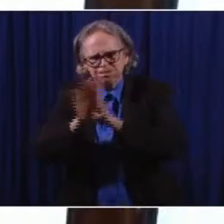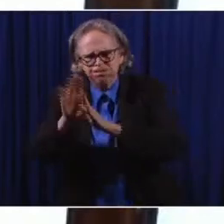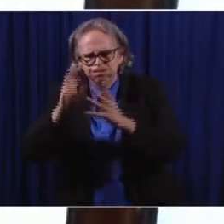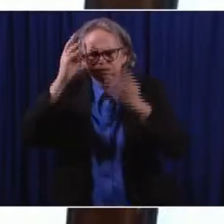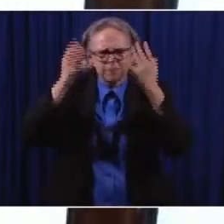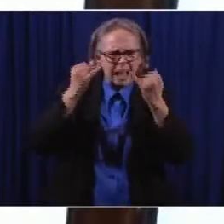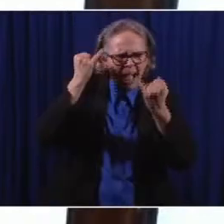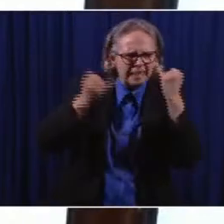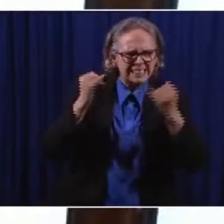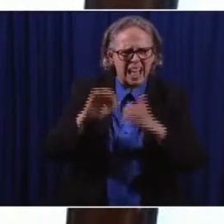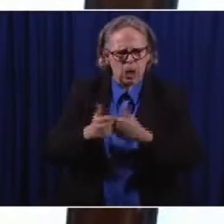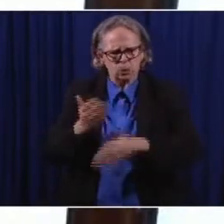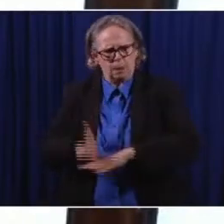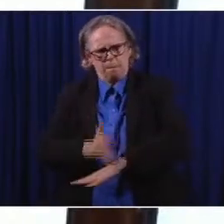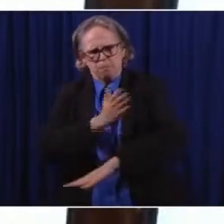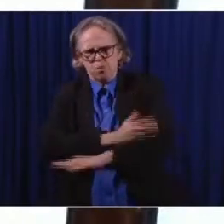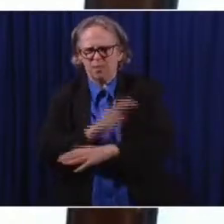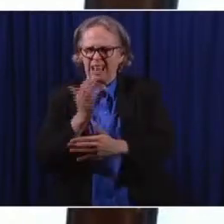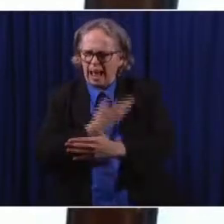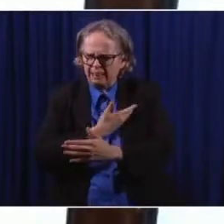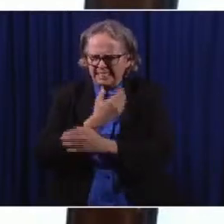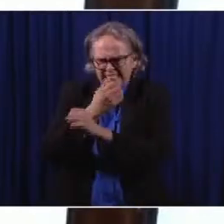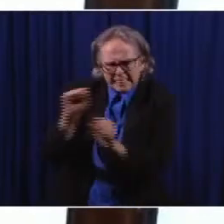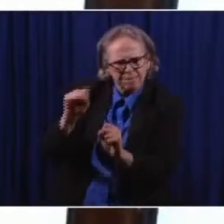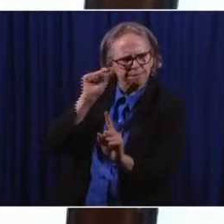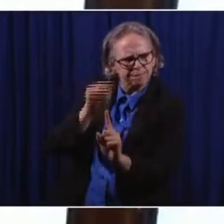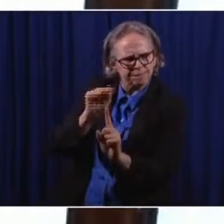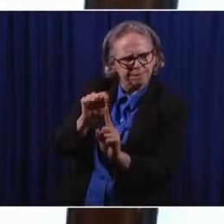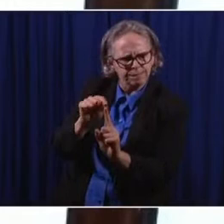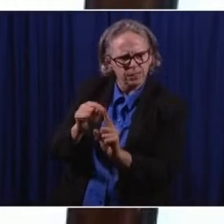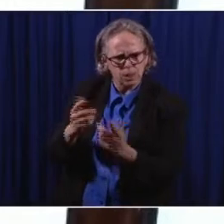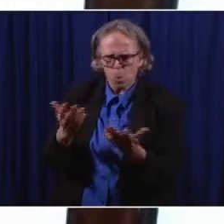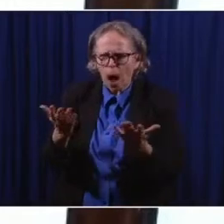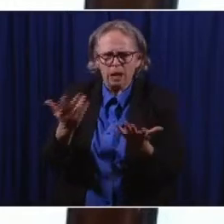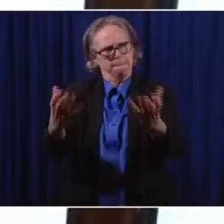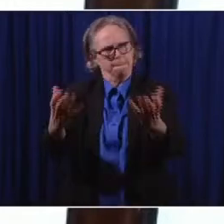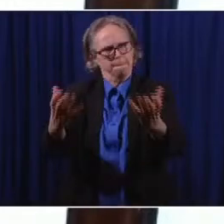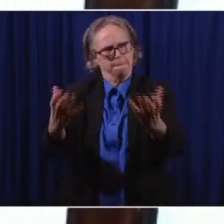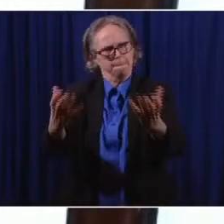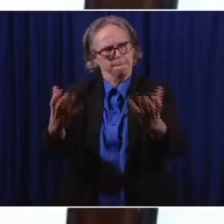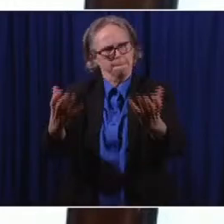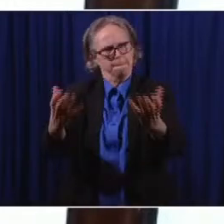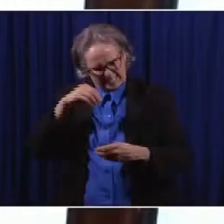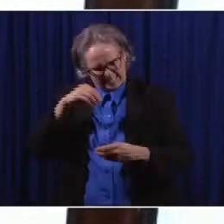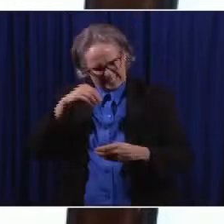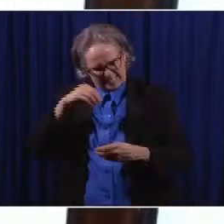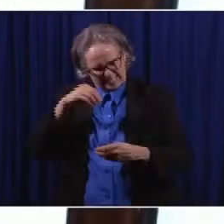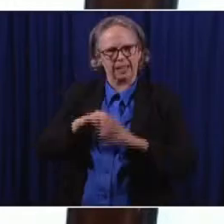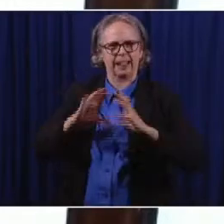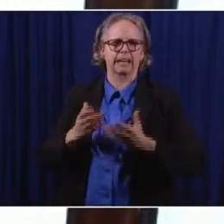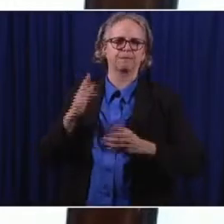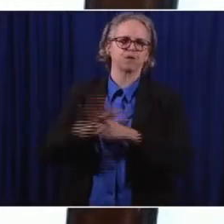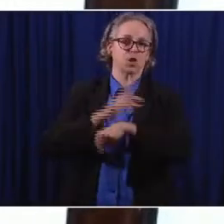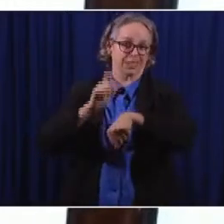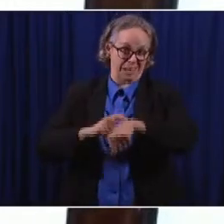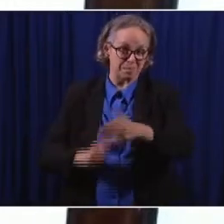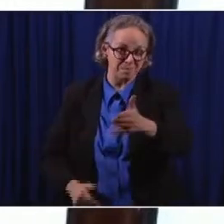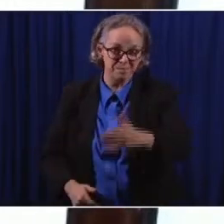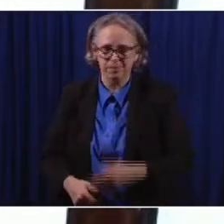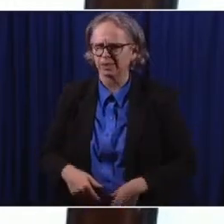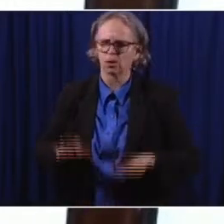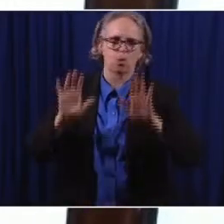safe environment to get the students back on a full-time basis versus a hybrid. So it's been a great start thus